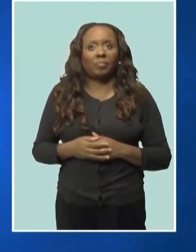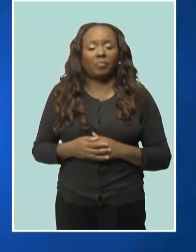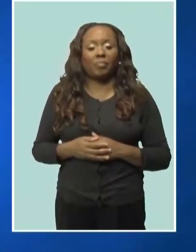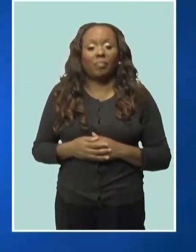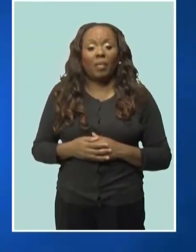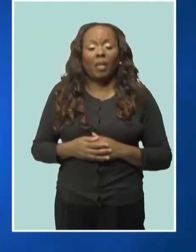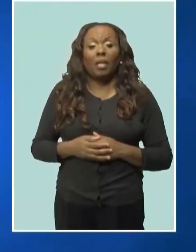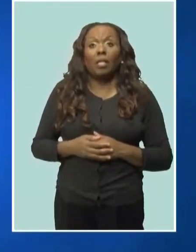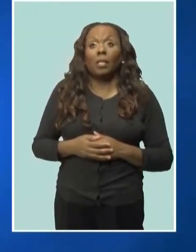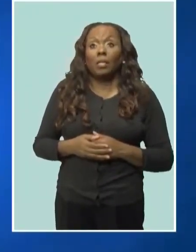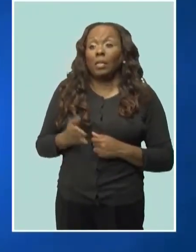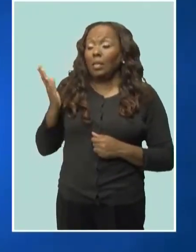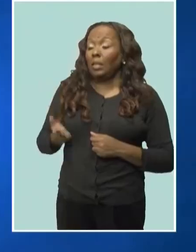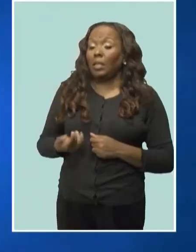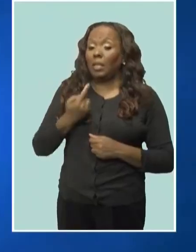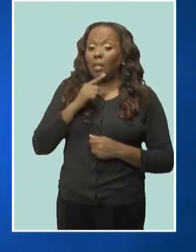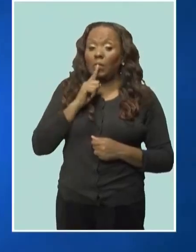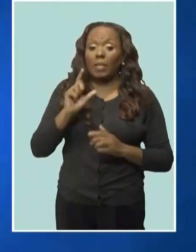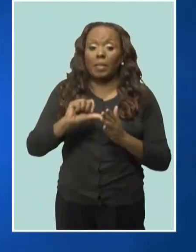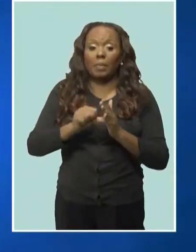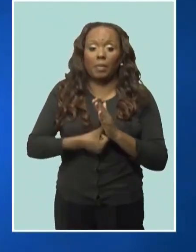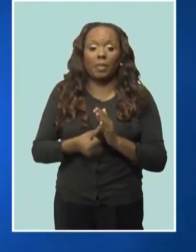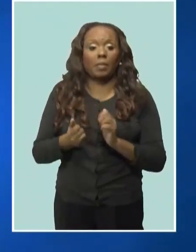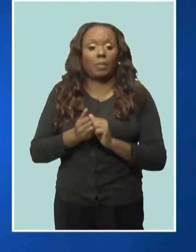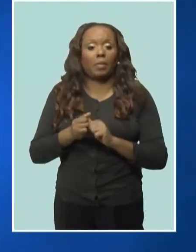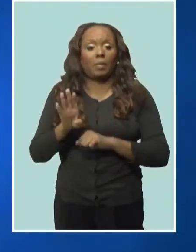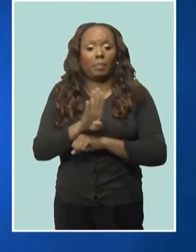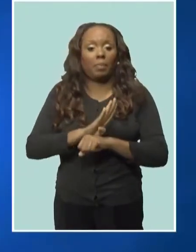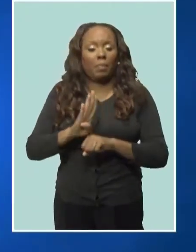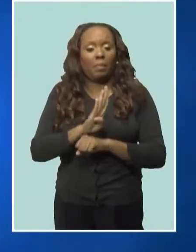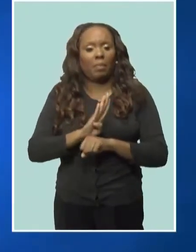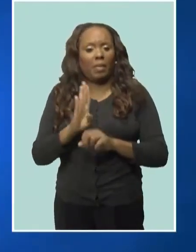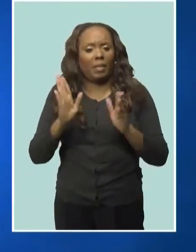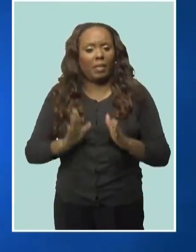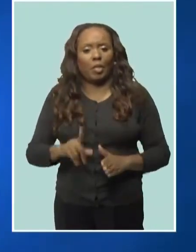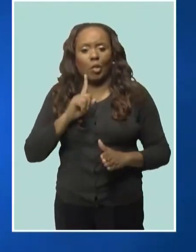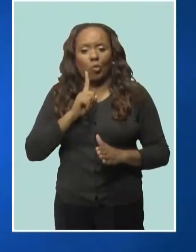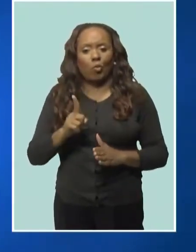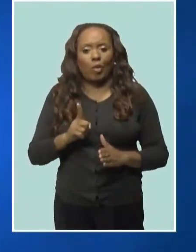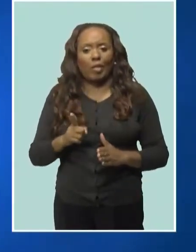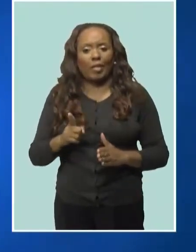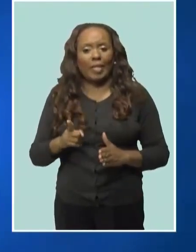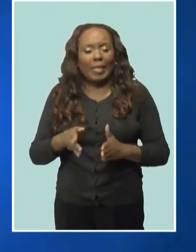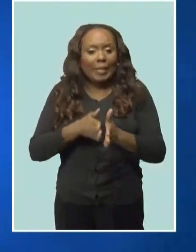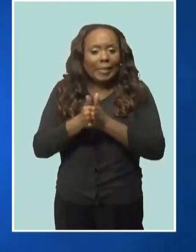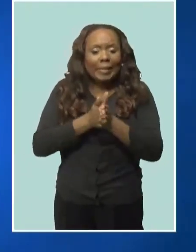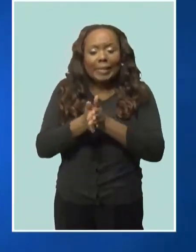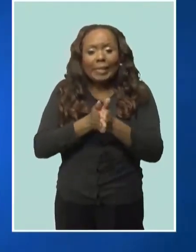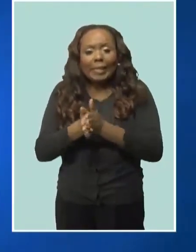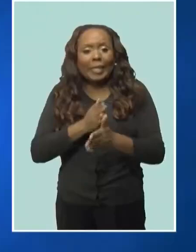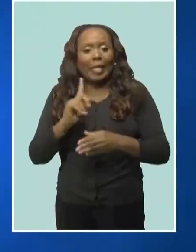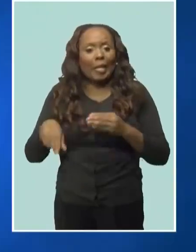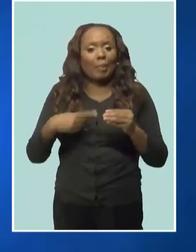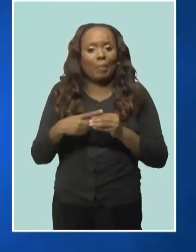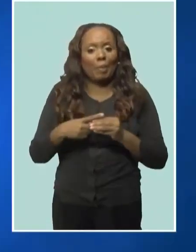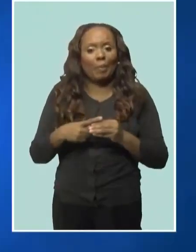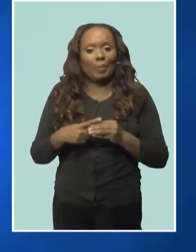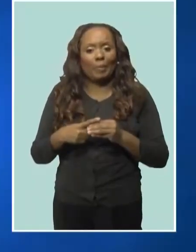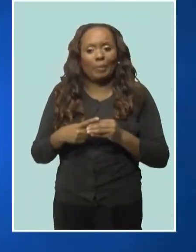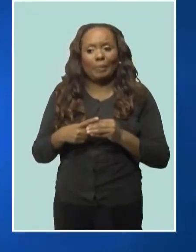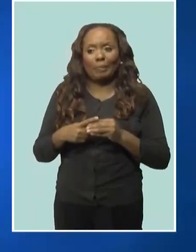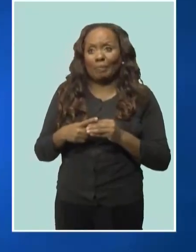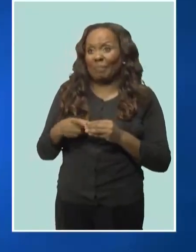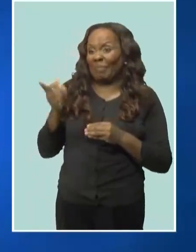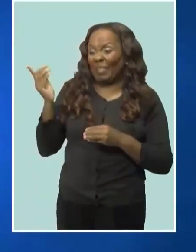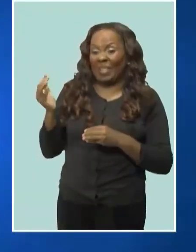Ms. Johnson Sirleaf says she's most impressed by the Barbadian people's enthusiasm during her visit. She has also commended Prime Minister Mia